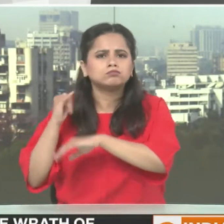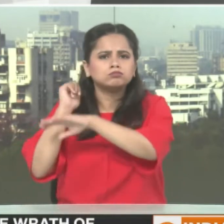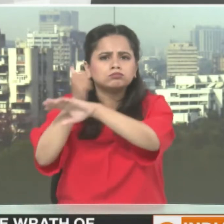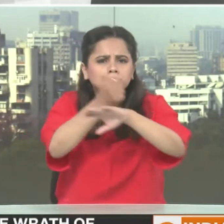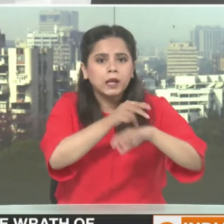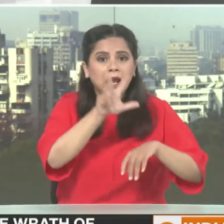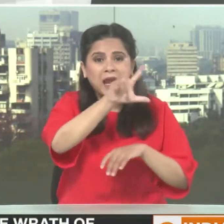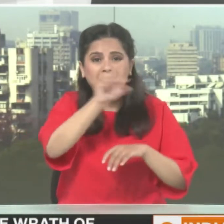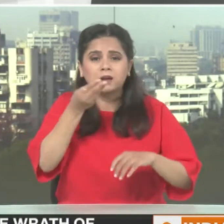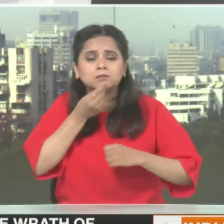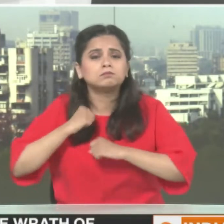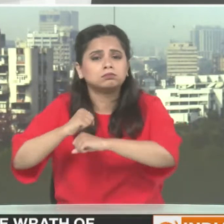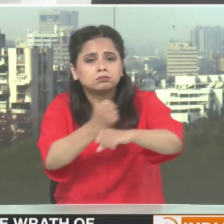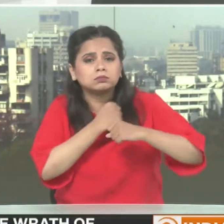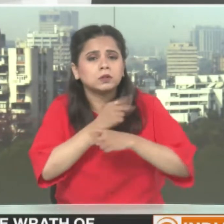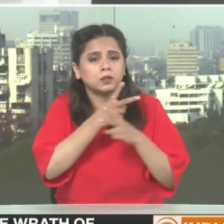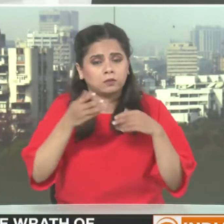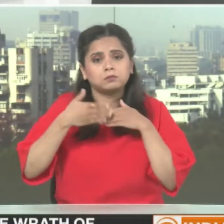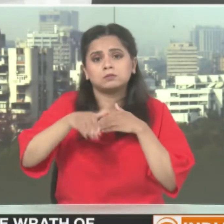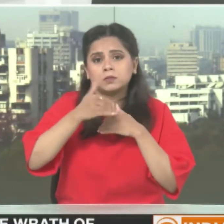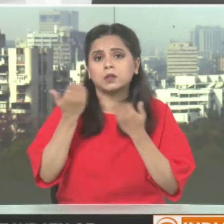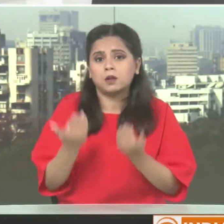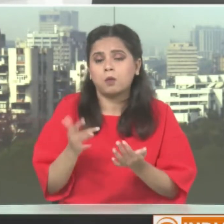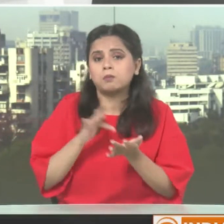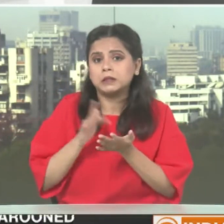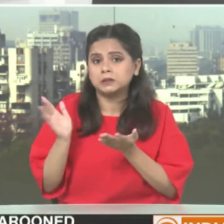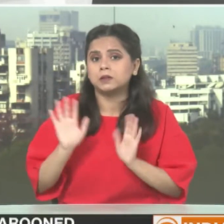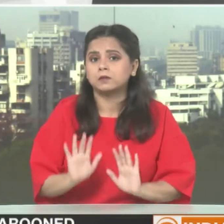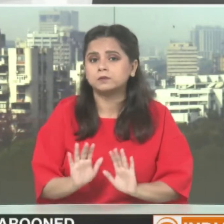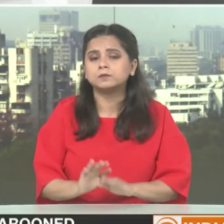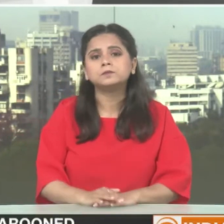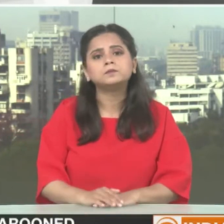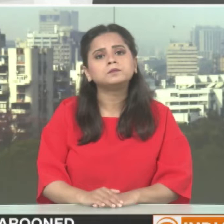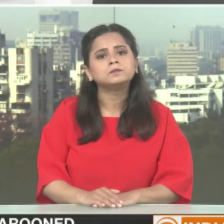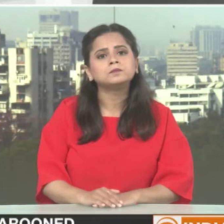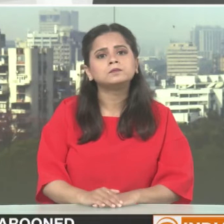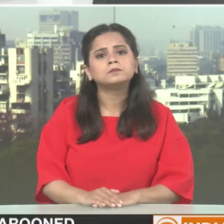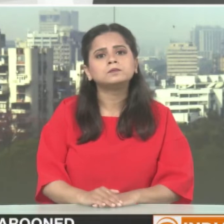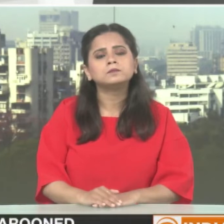community kitchens are being run in the affected areas.